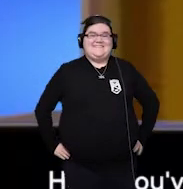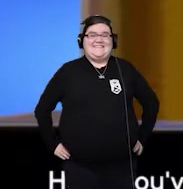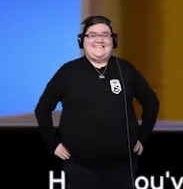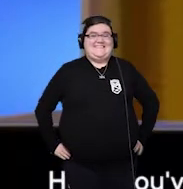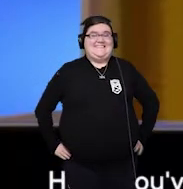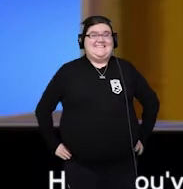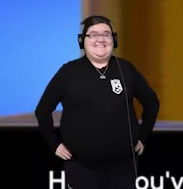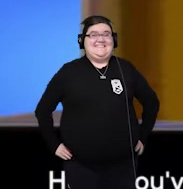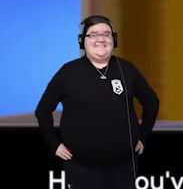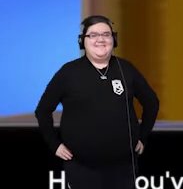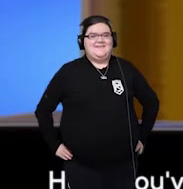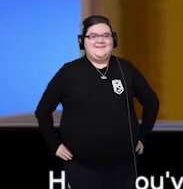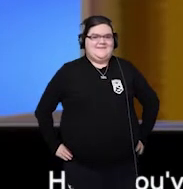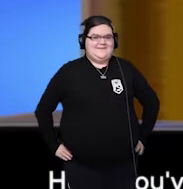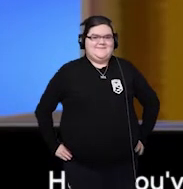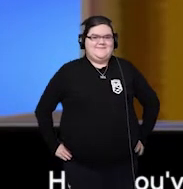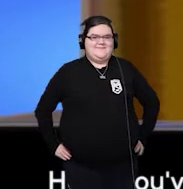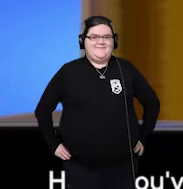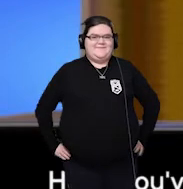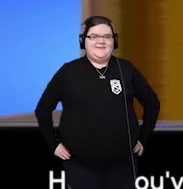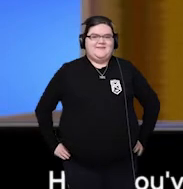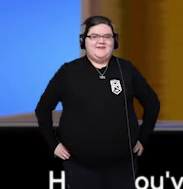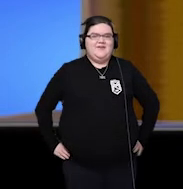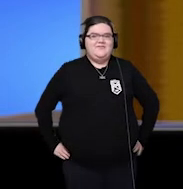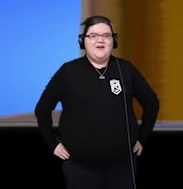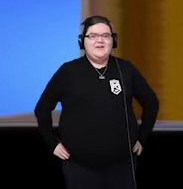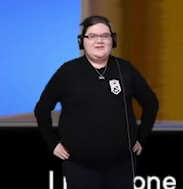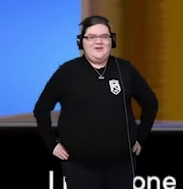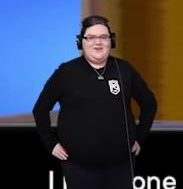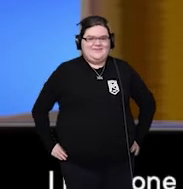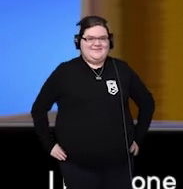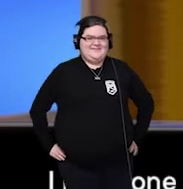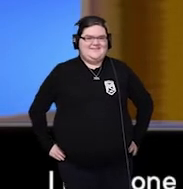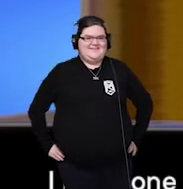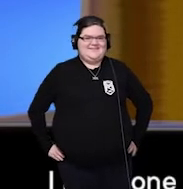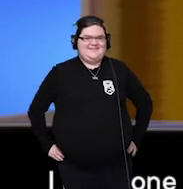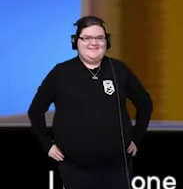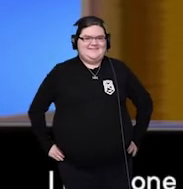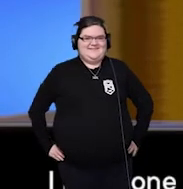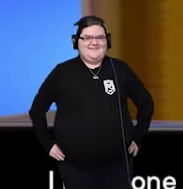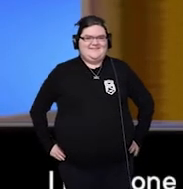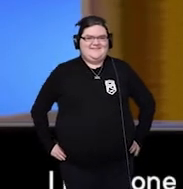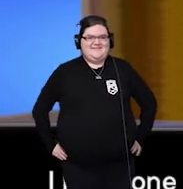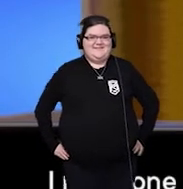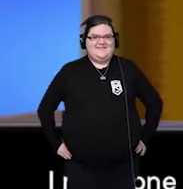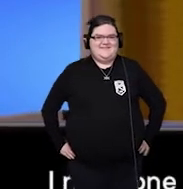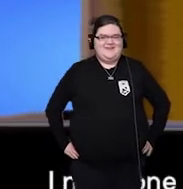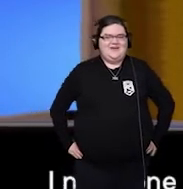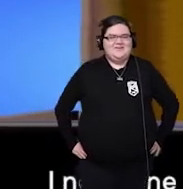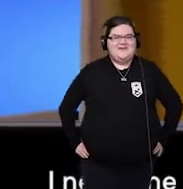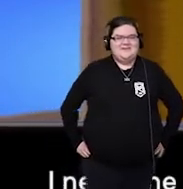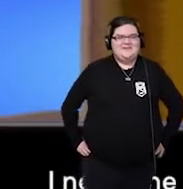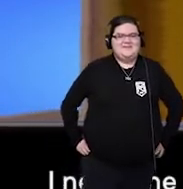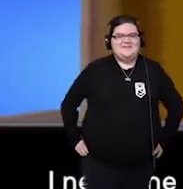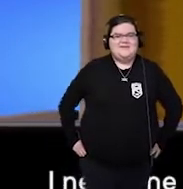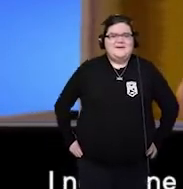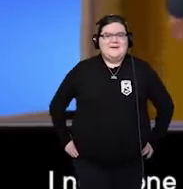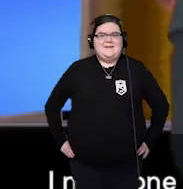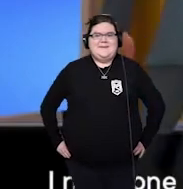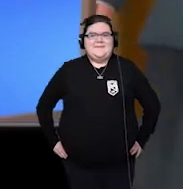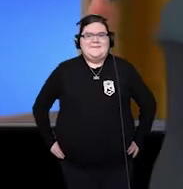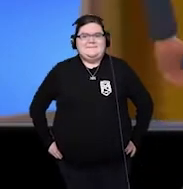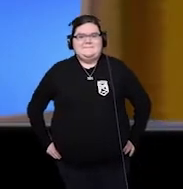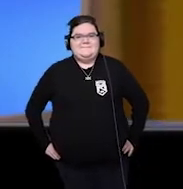on because it's time for a face-off. A face-off. One person from each family to join me up front. Okay. Let's go,